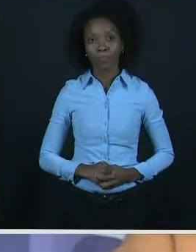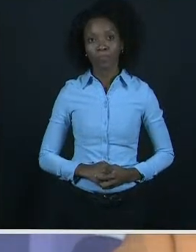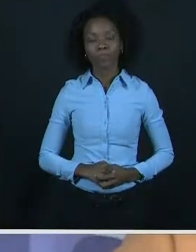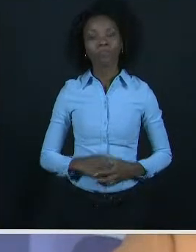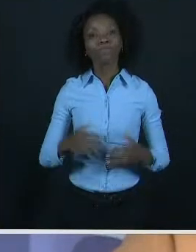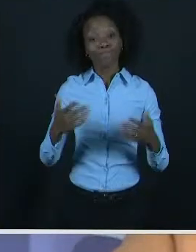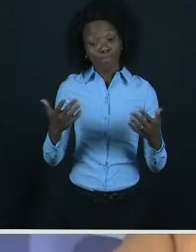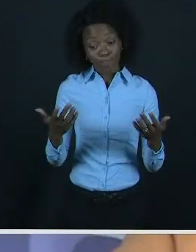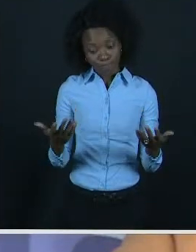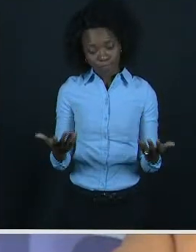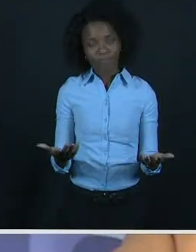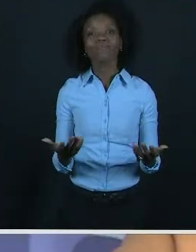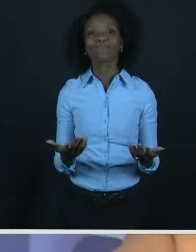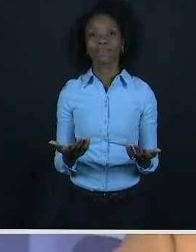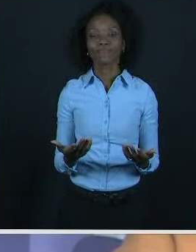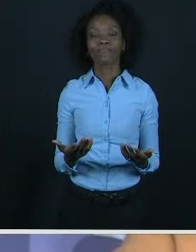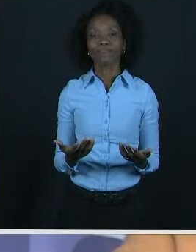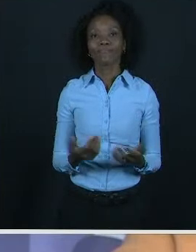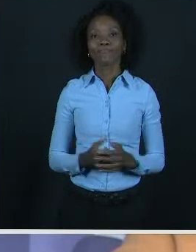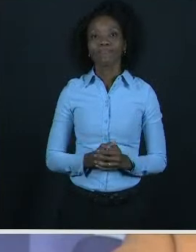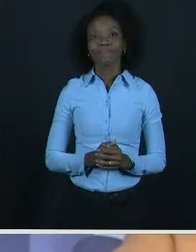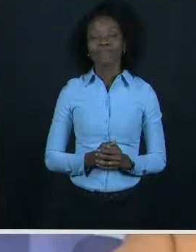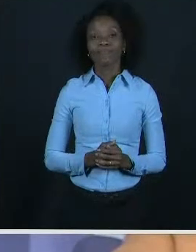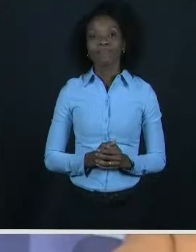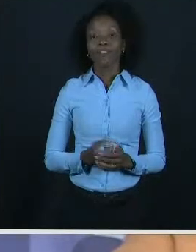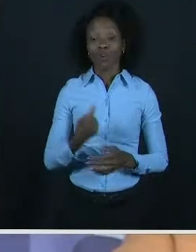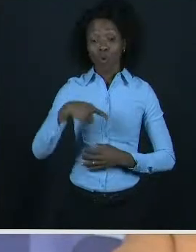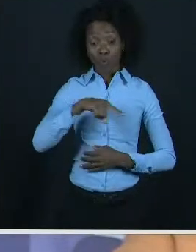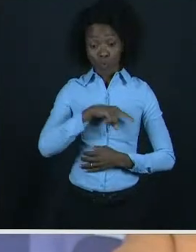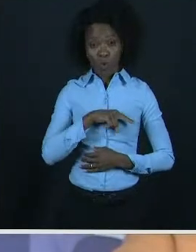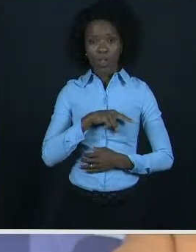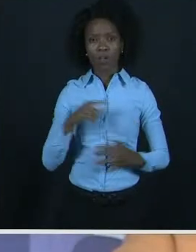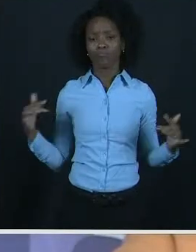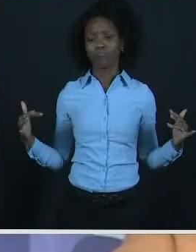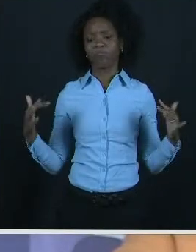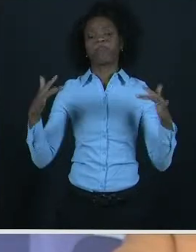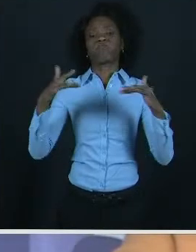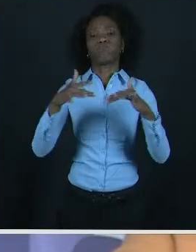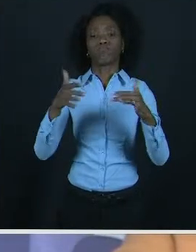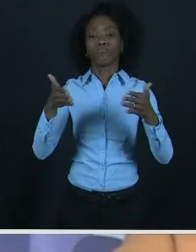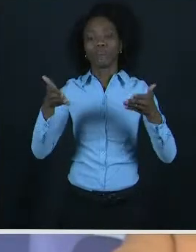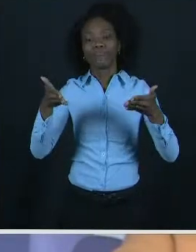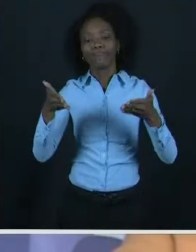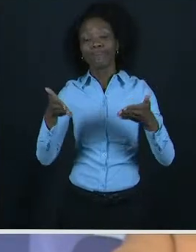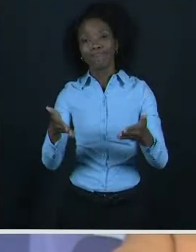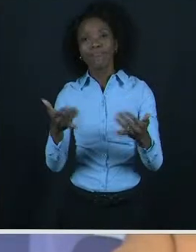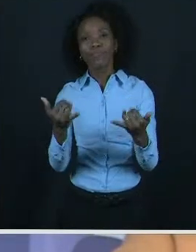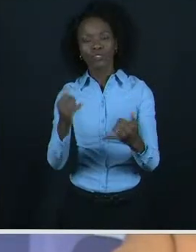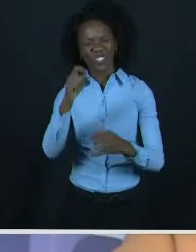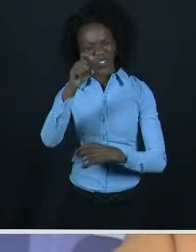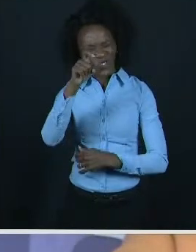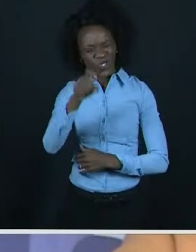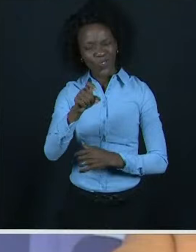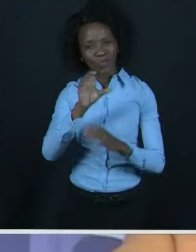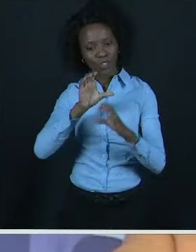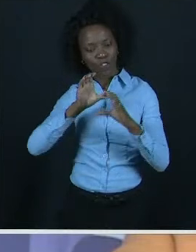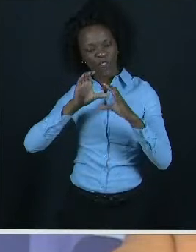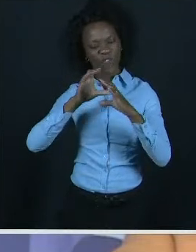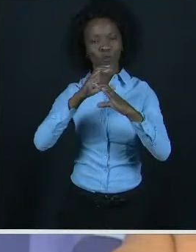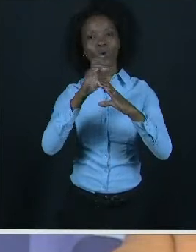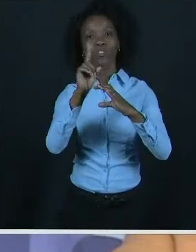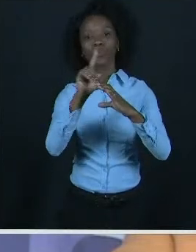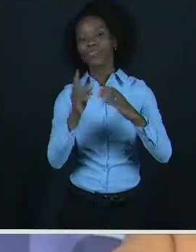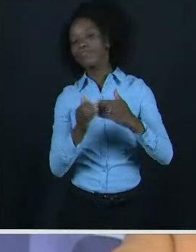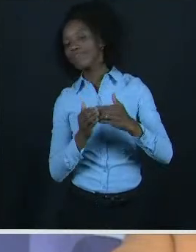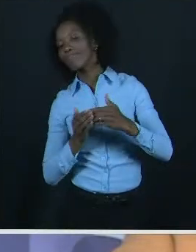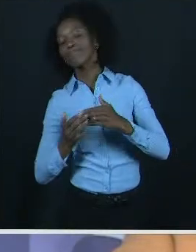That is why all of us who are attending this summit must therefore be focused on action